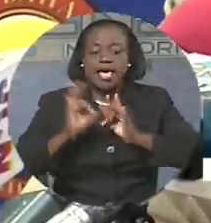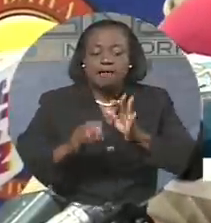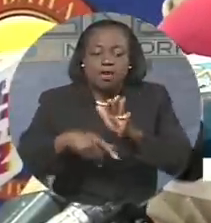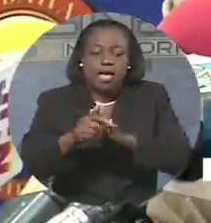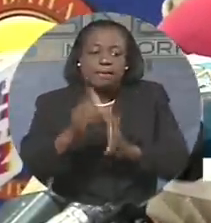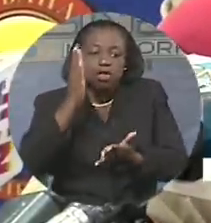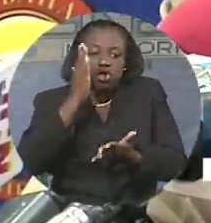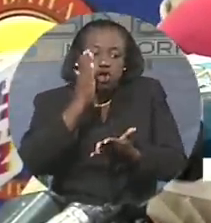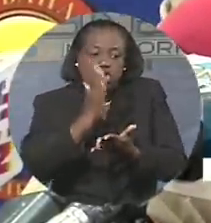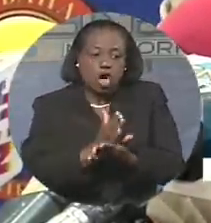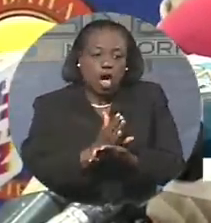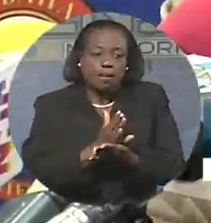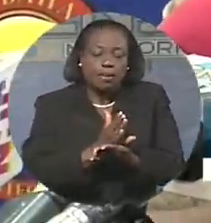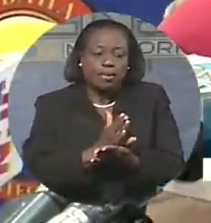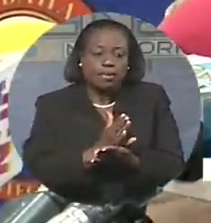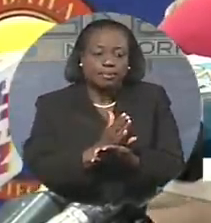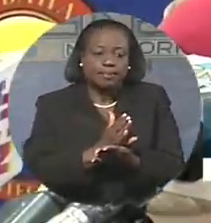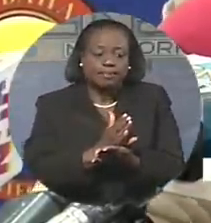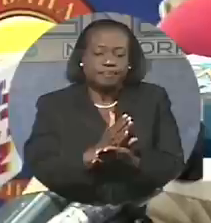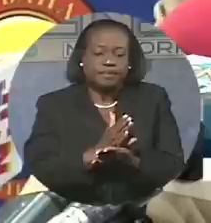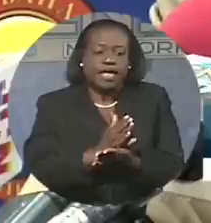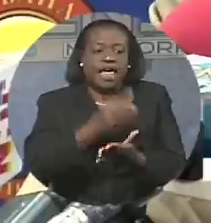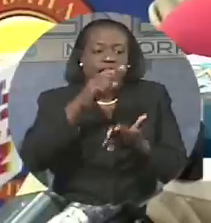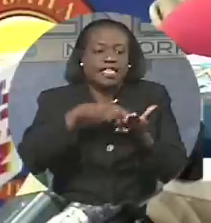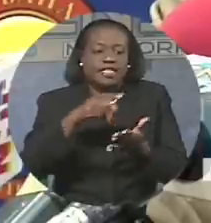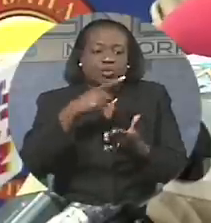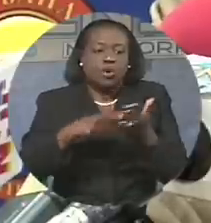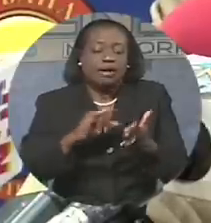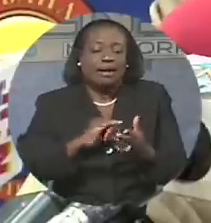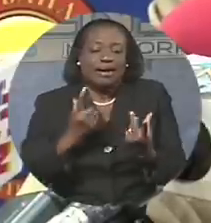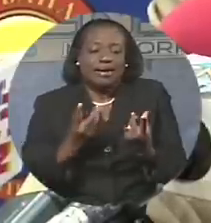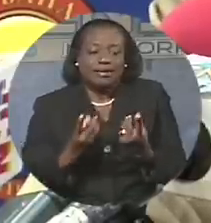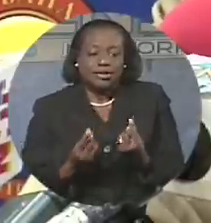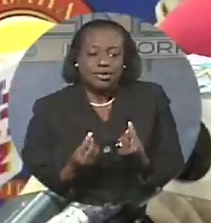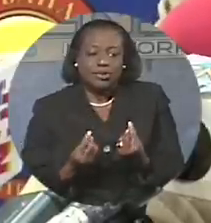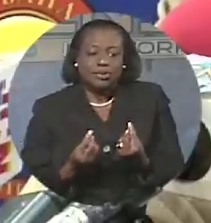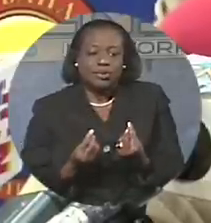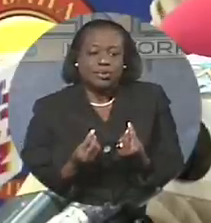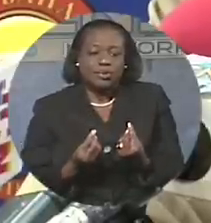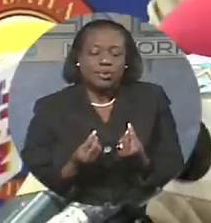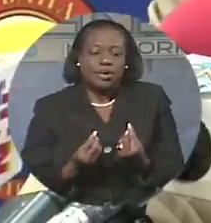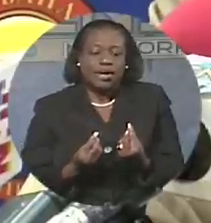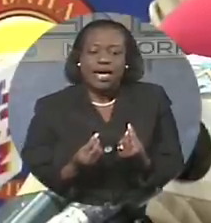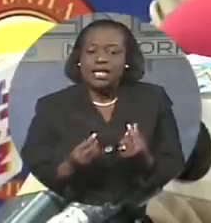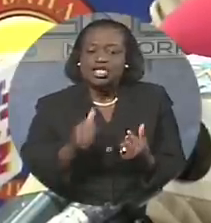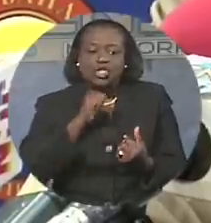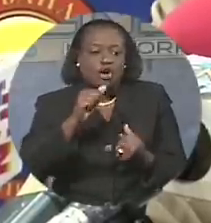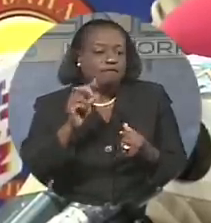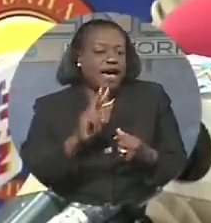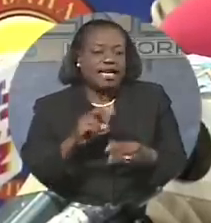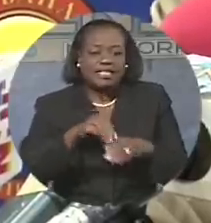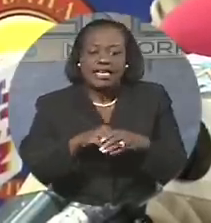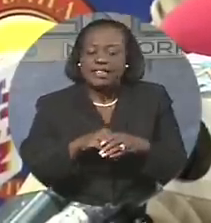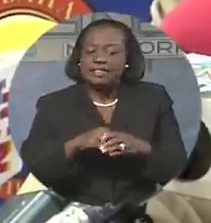know, This is basically what I do, has no validity in the face of the